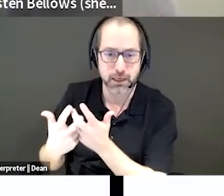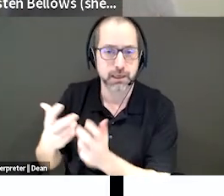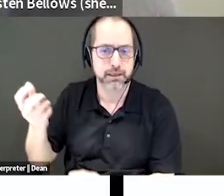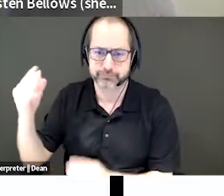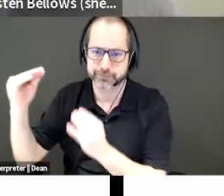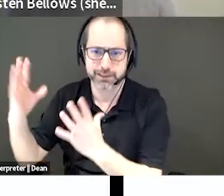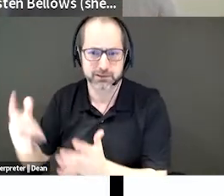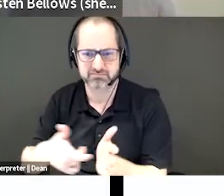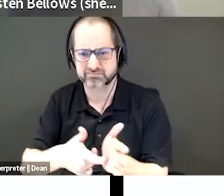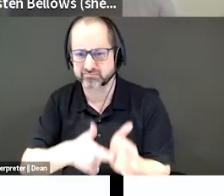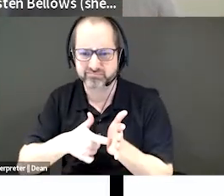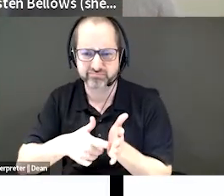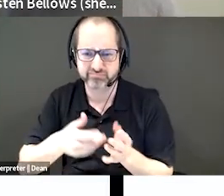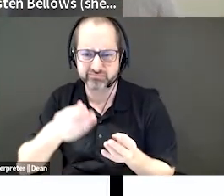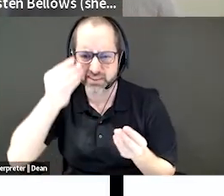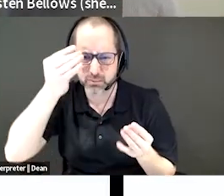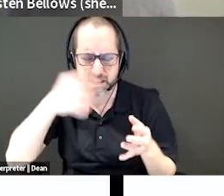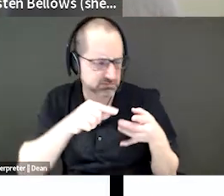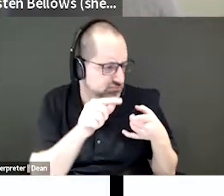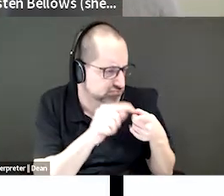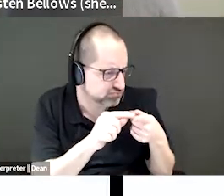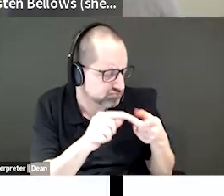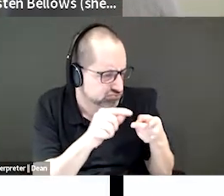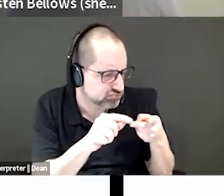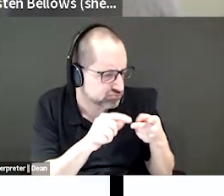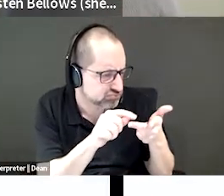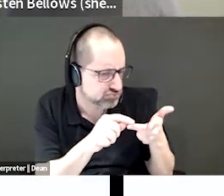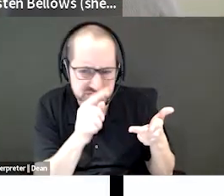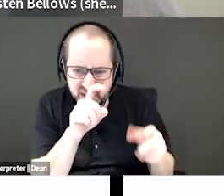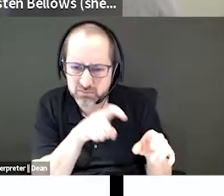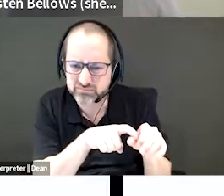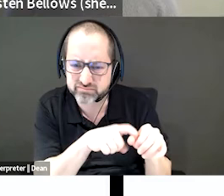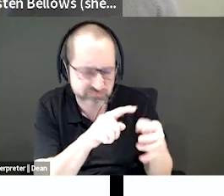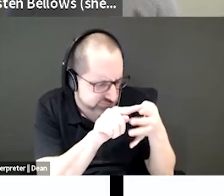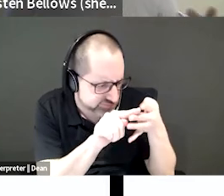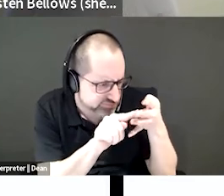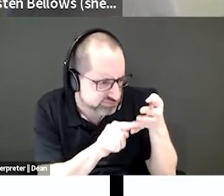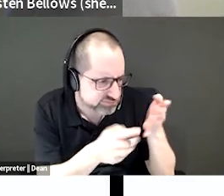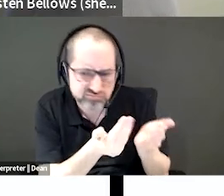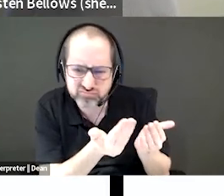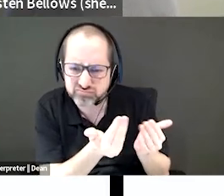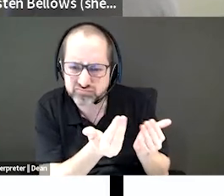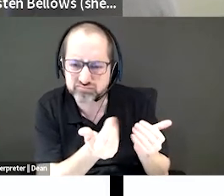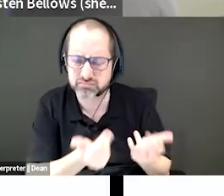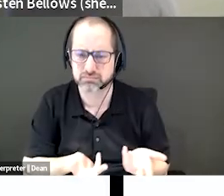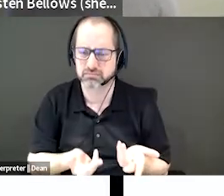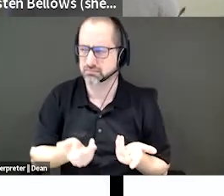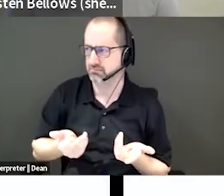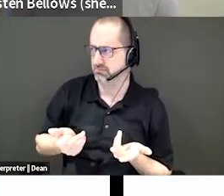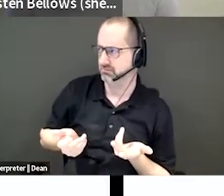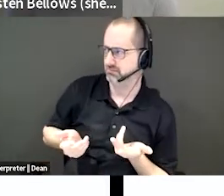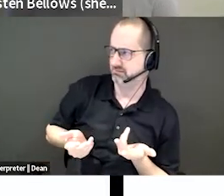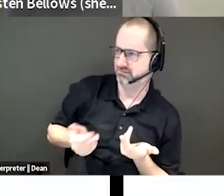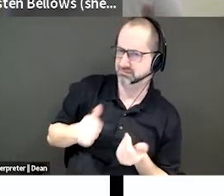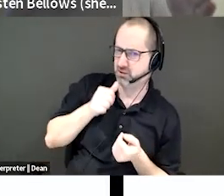of information when they didn't actually need any of that information. It was kind of none of their business. It was just